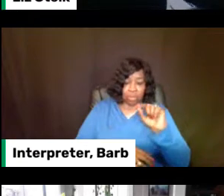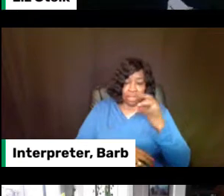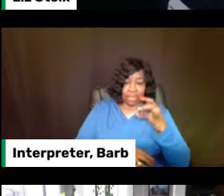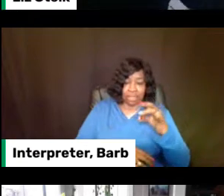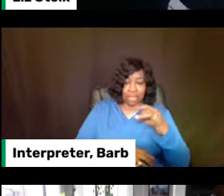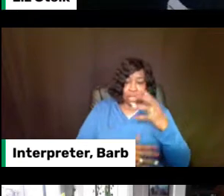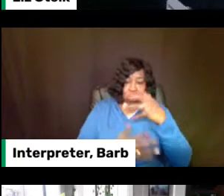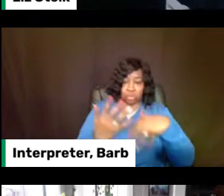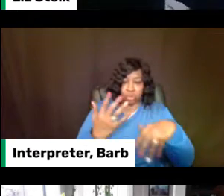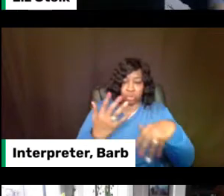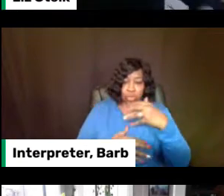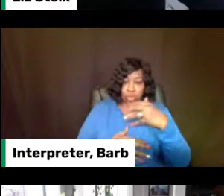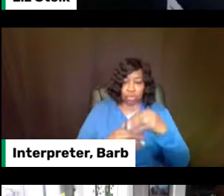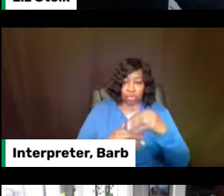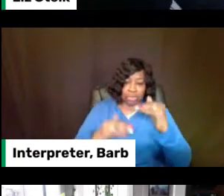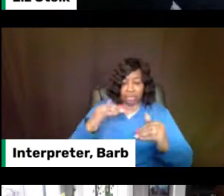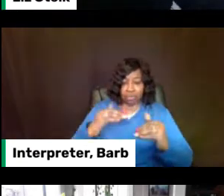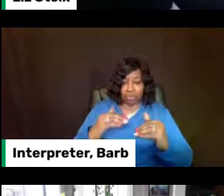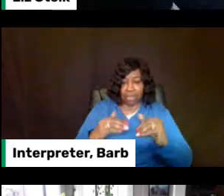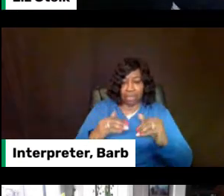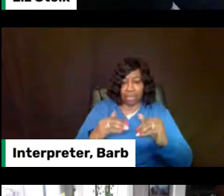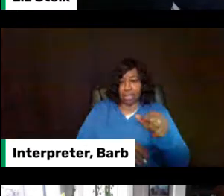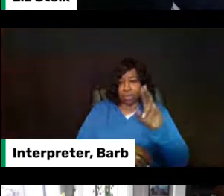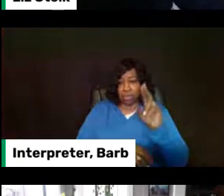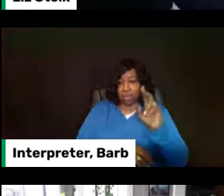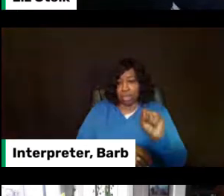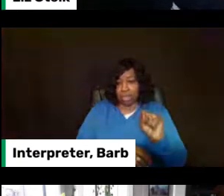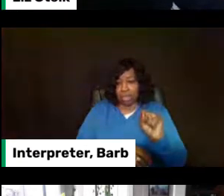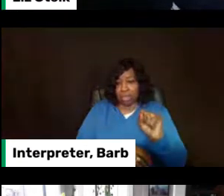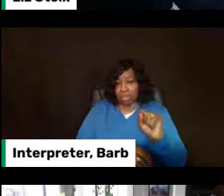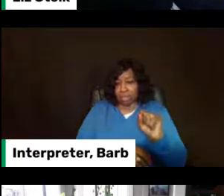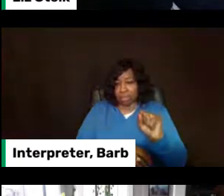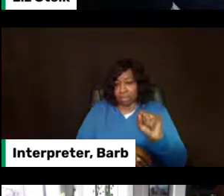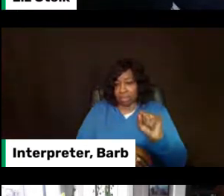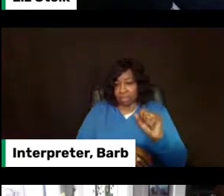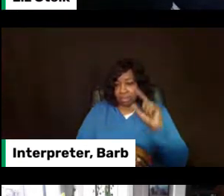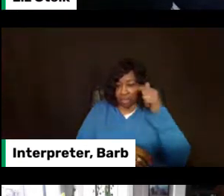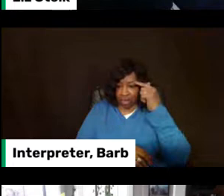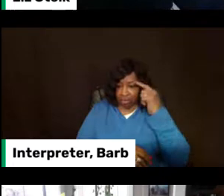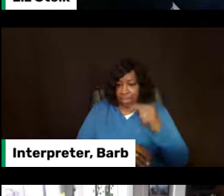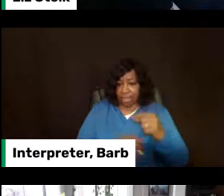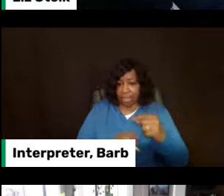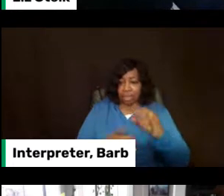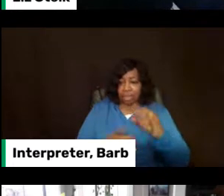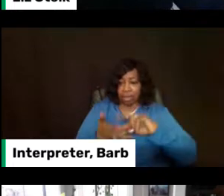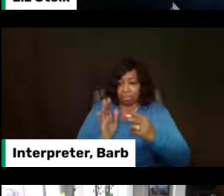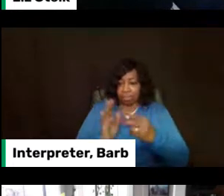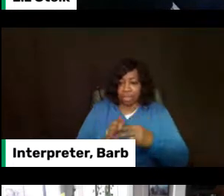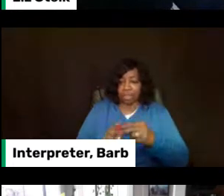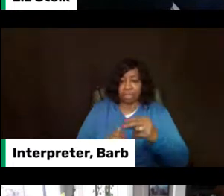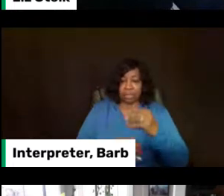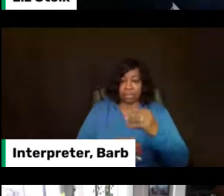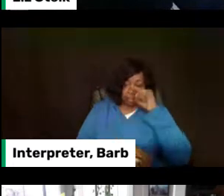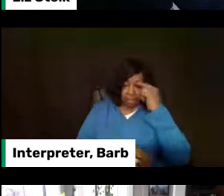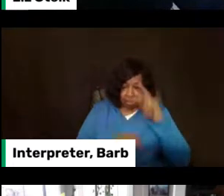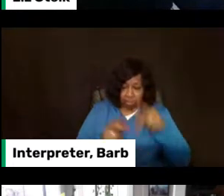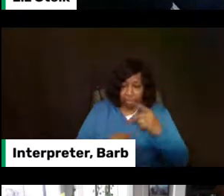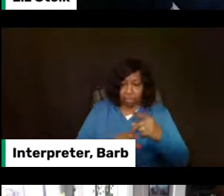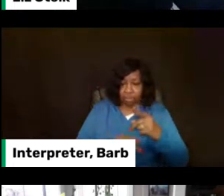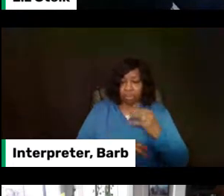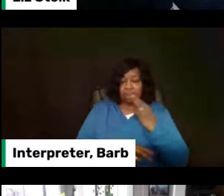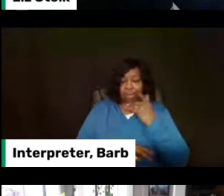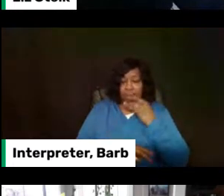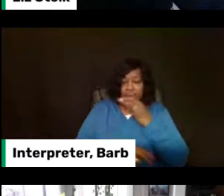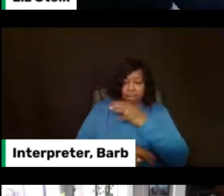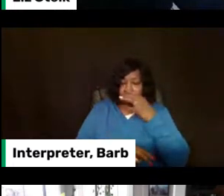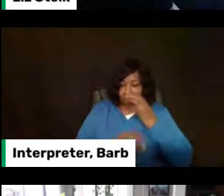is a term that USDA uses to signify Black, Indigenous, people of color farmers, and depending on the program,